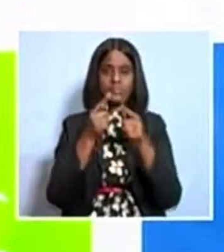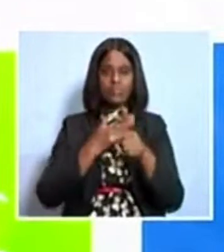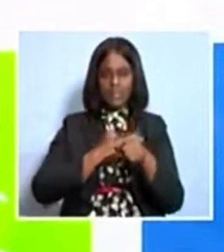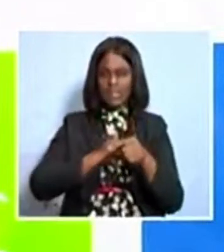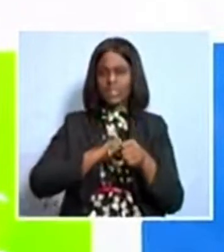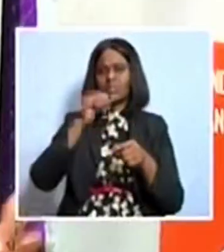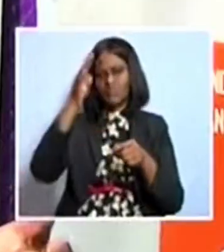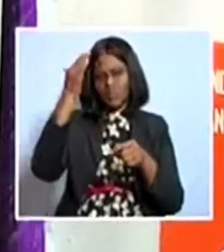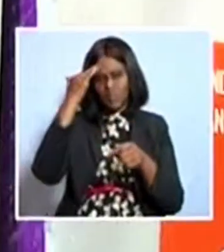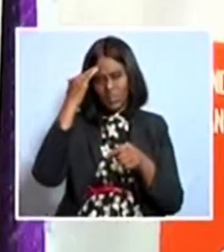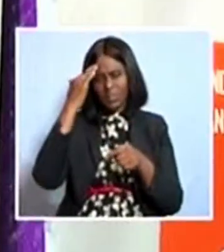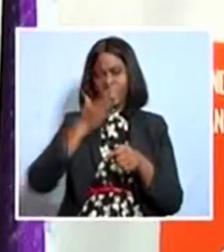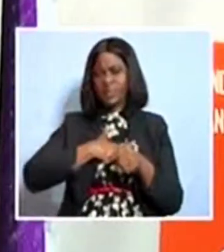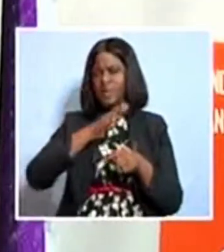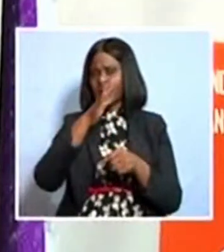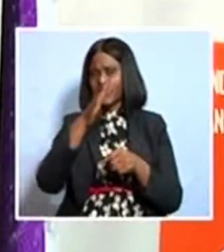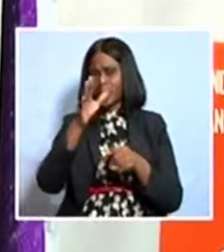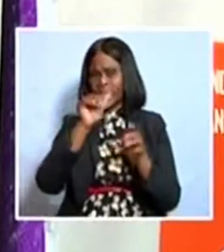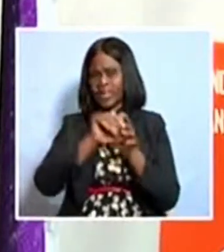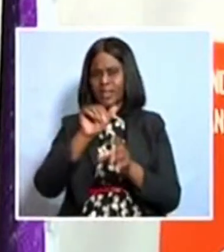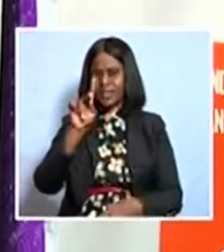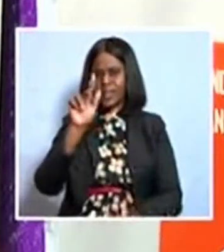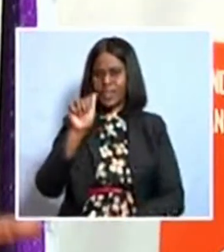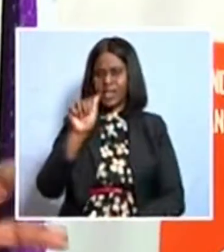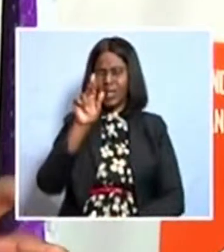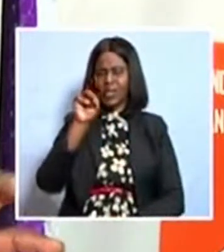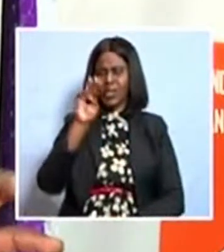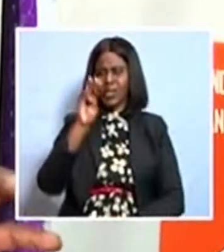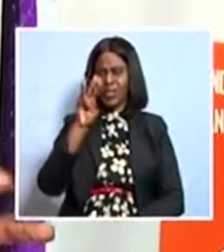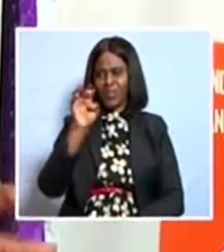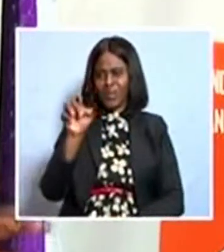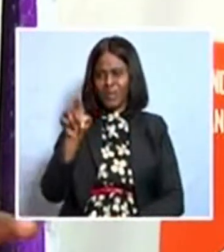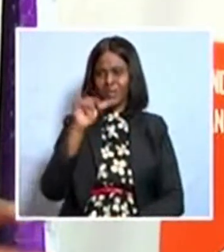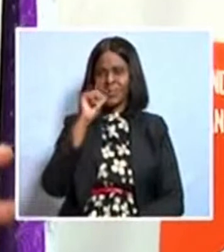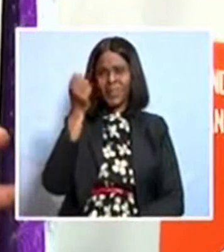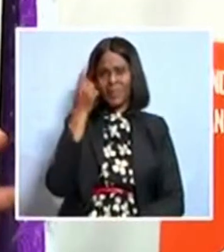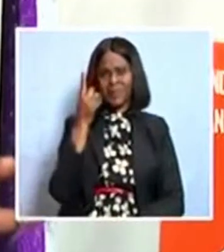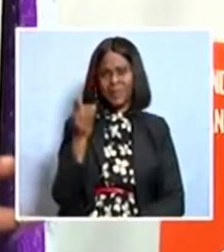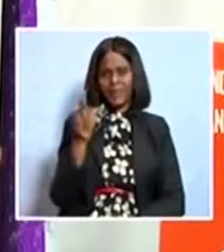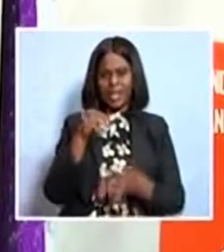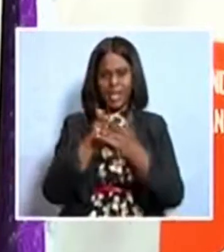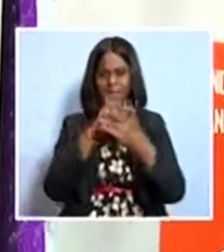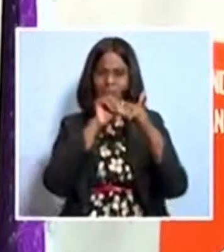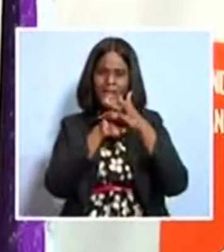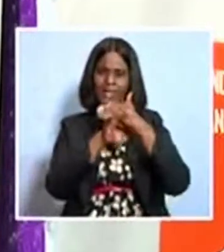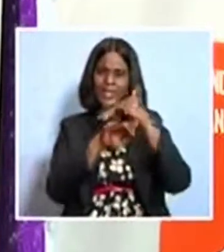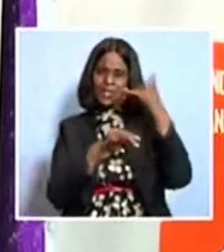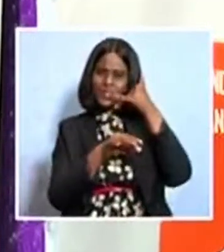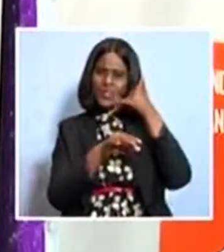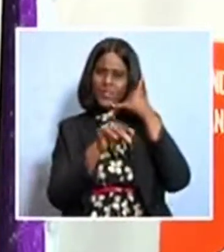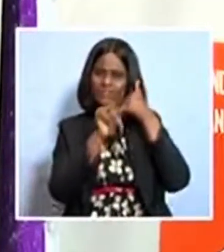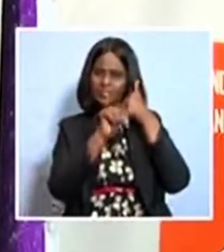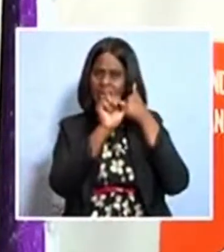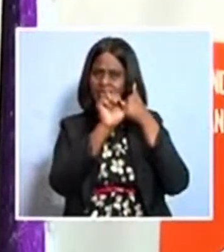grandmother in Kaumbwe may not understand. How is access to mobile phone linked to SDG 9?